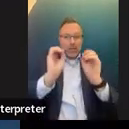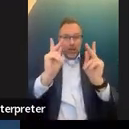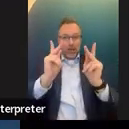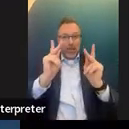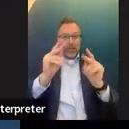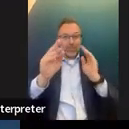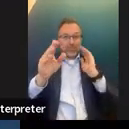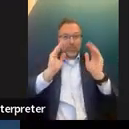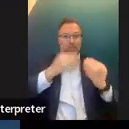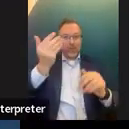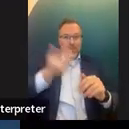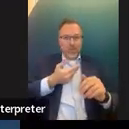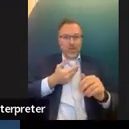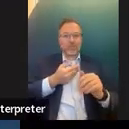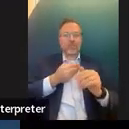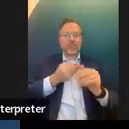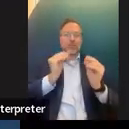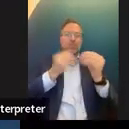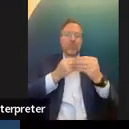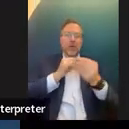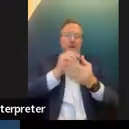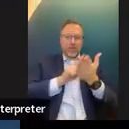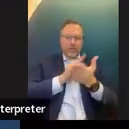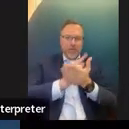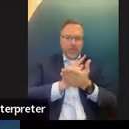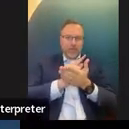Welcome to our office hours.